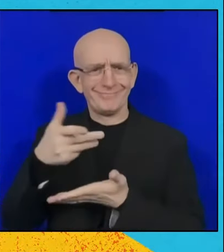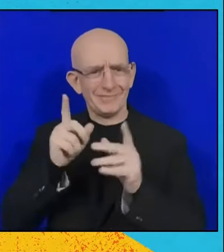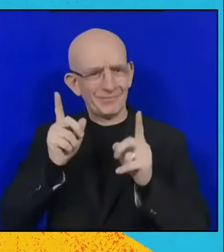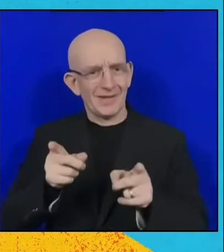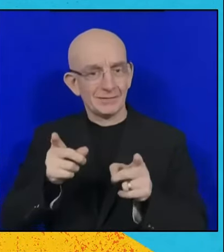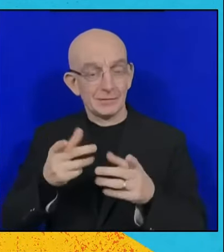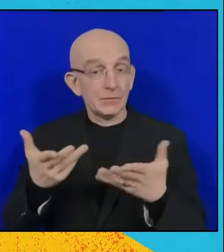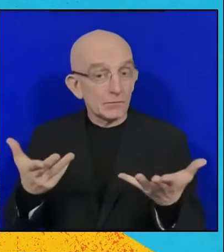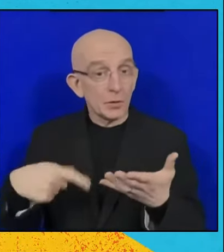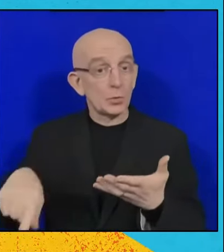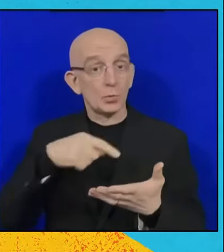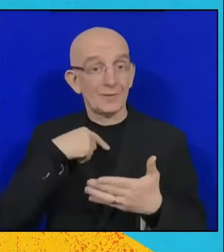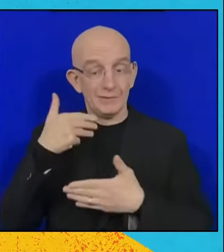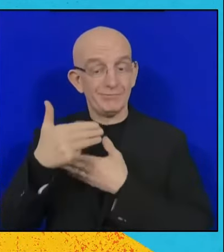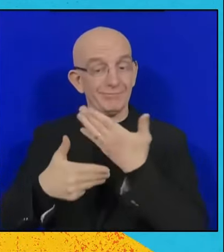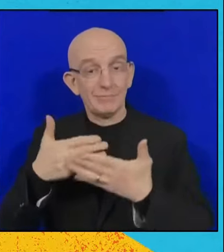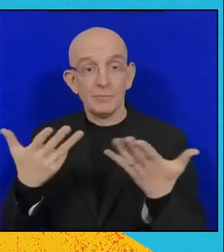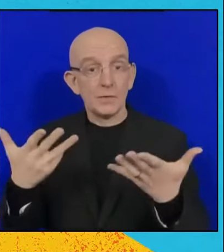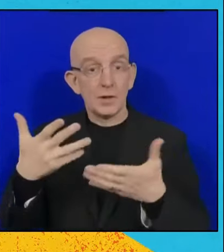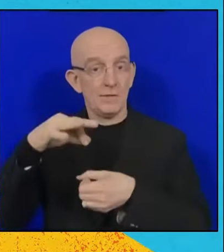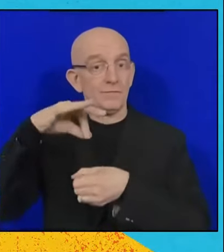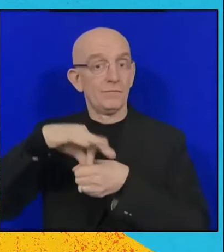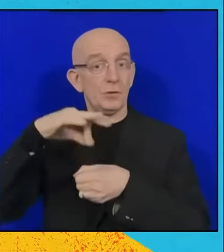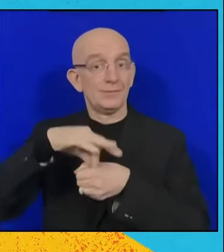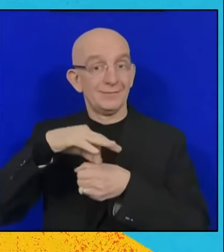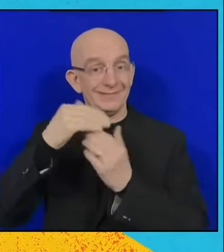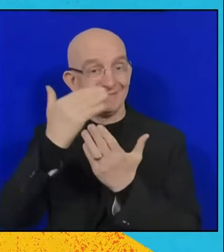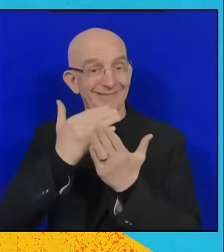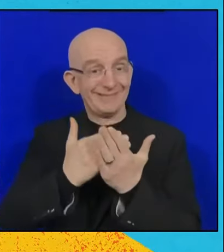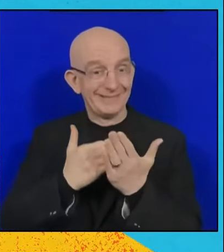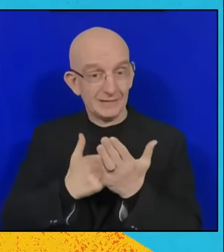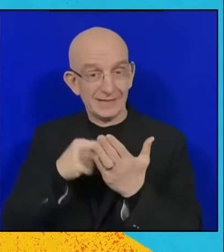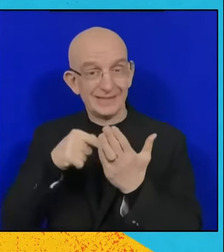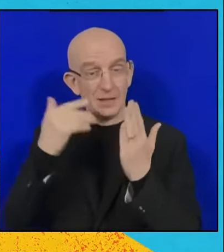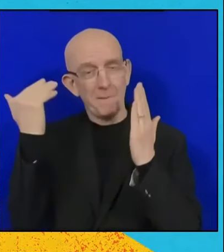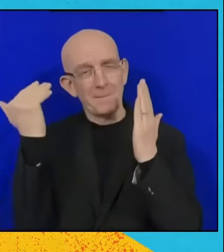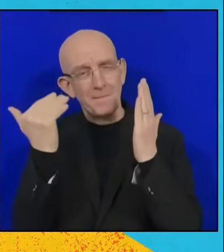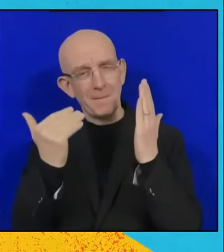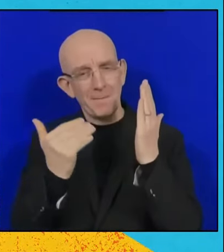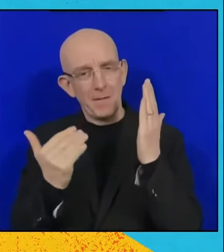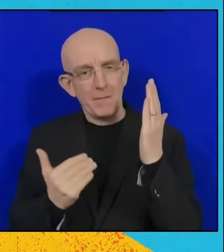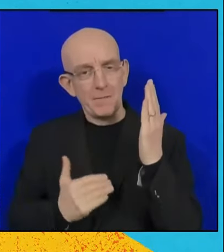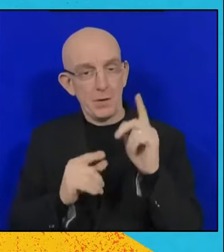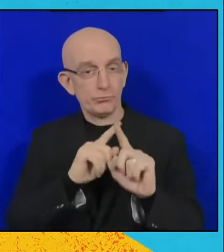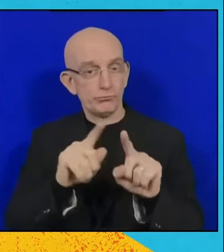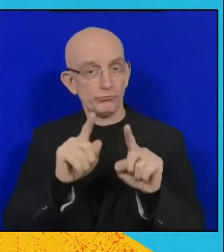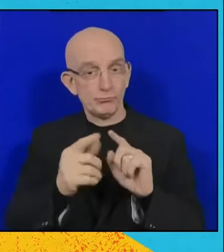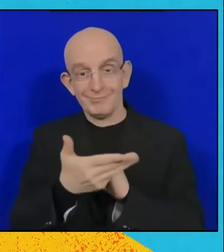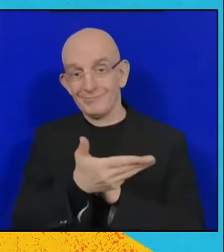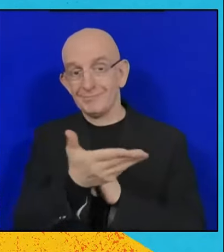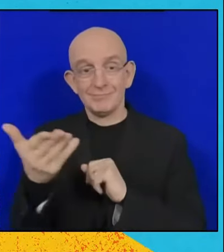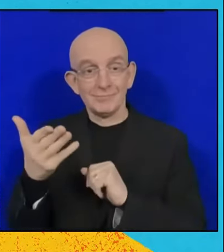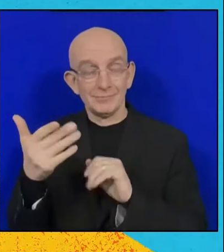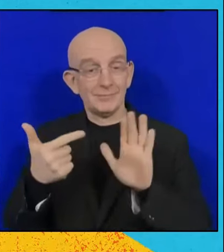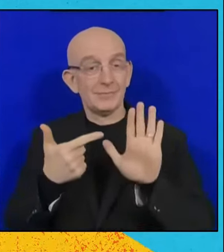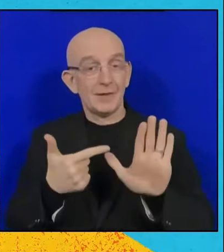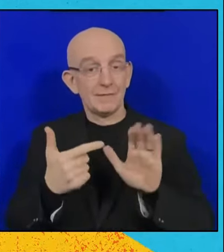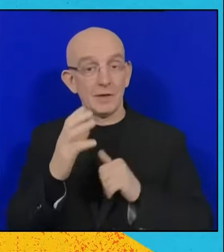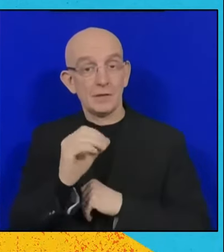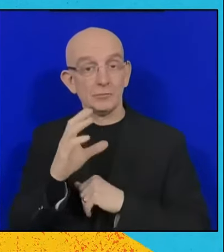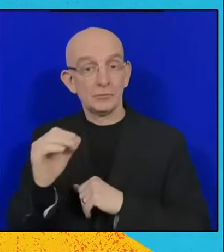commitments and 9 game-changer ideas. Many of these would not have been